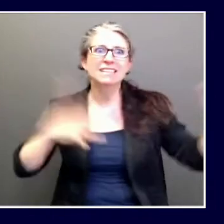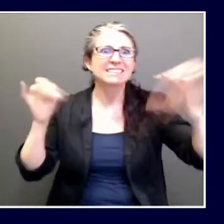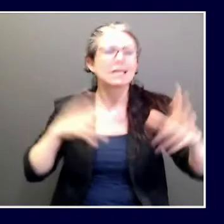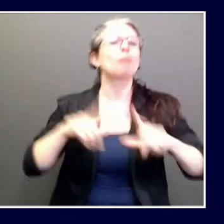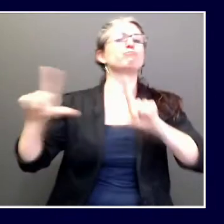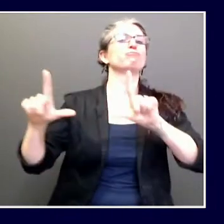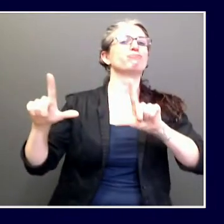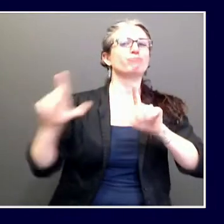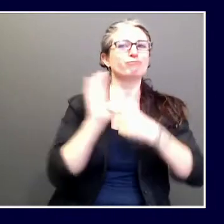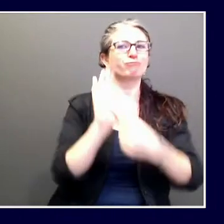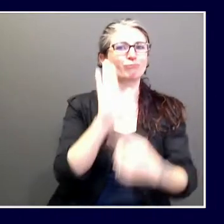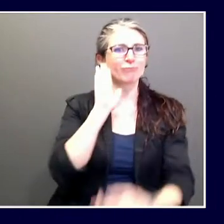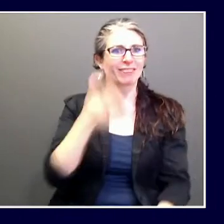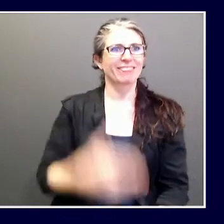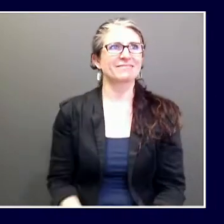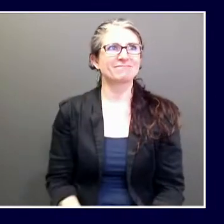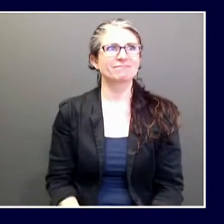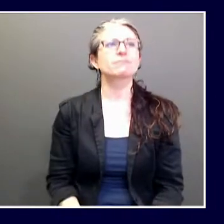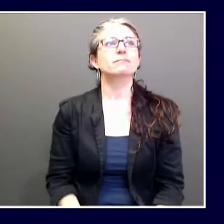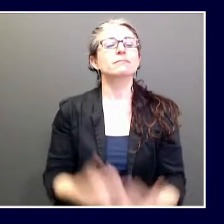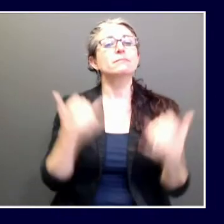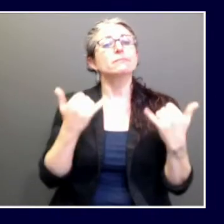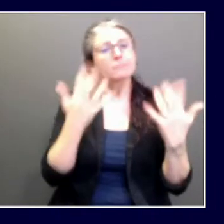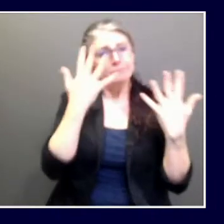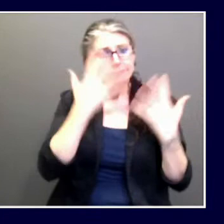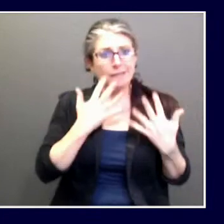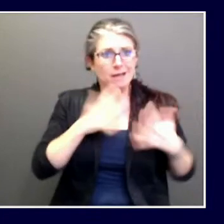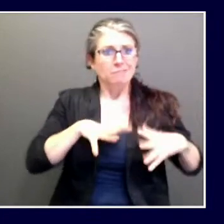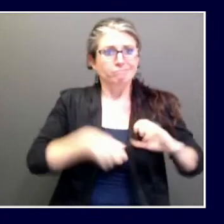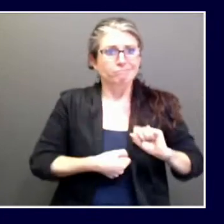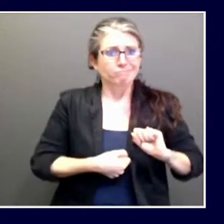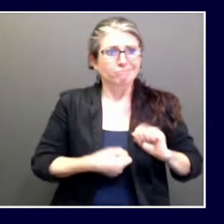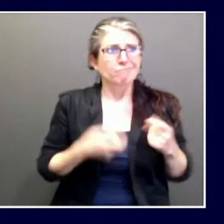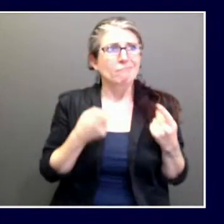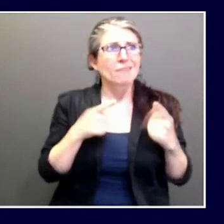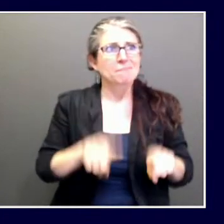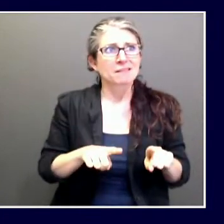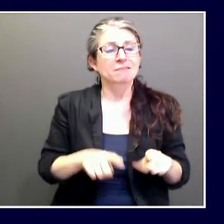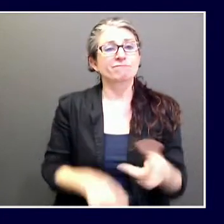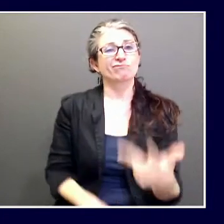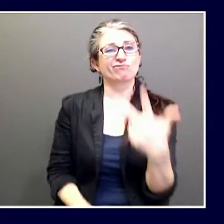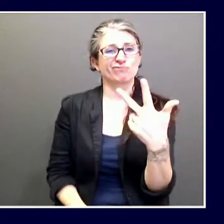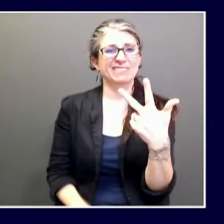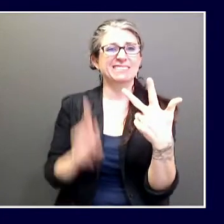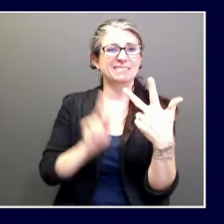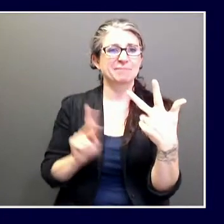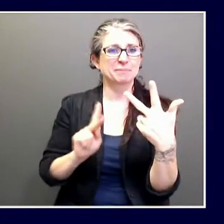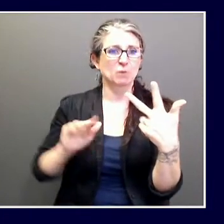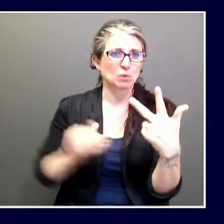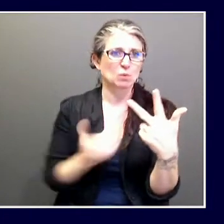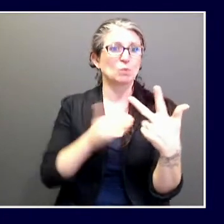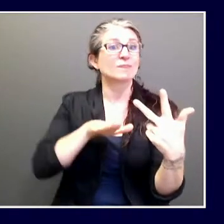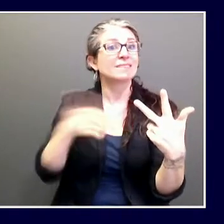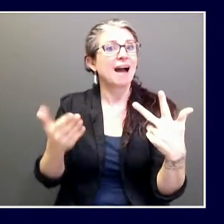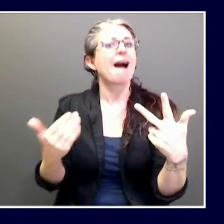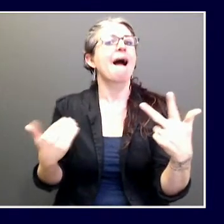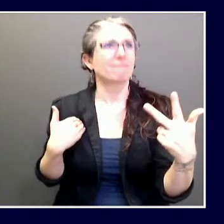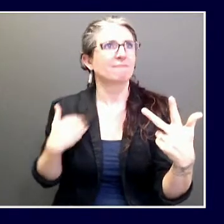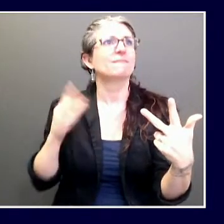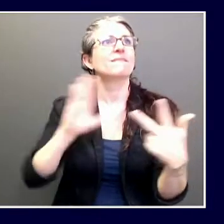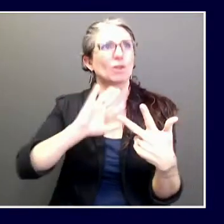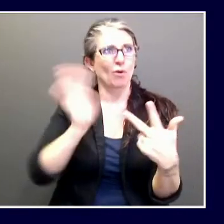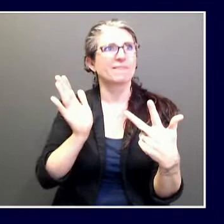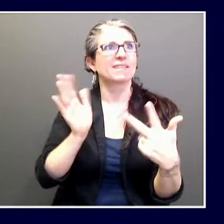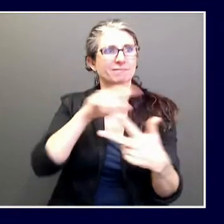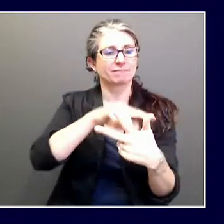is reporting 3 additional COVID-related deaths today. 1 was a resident of Penobscot County, and